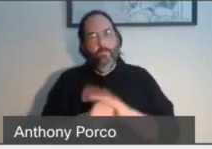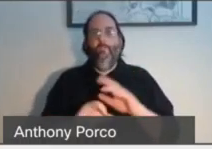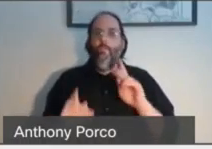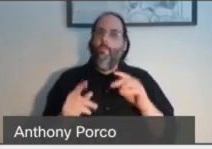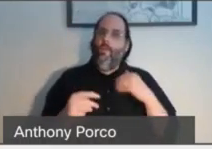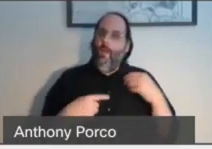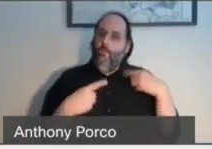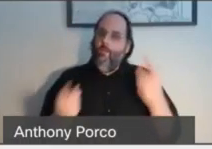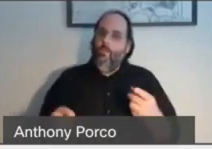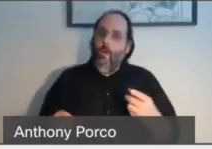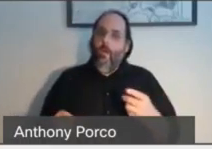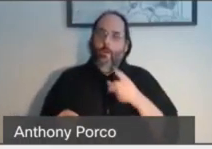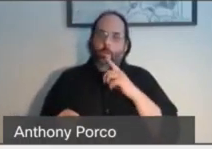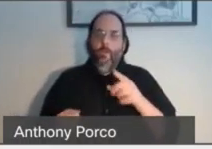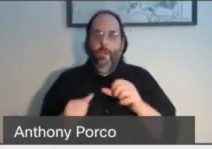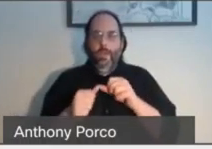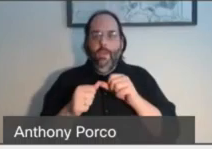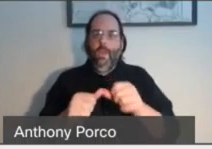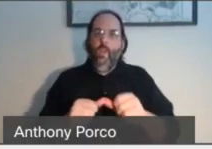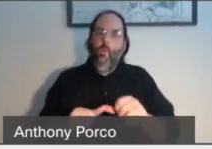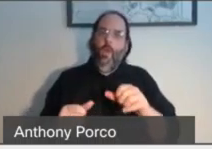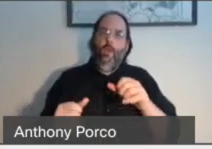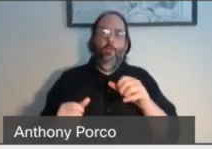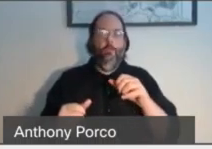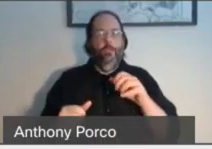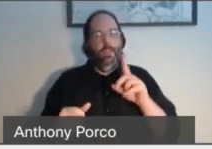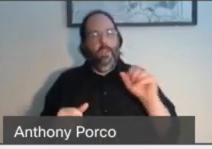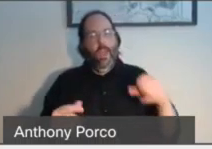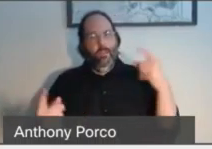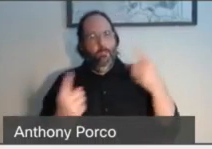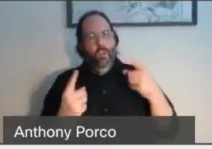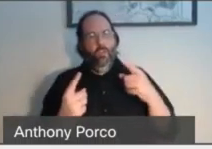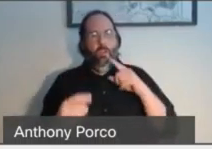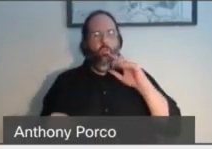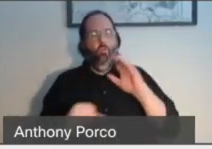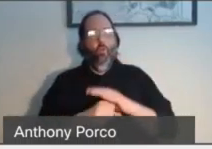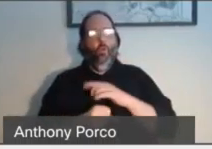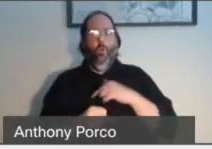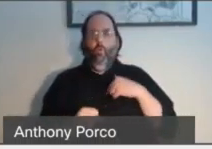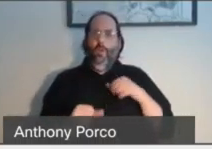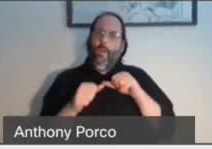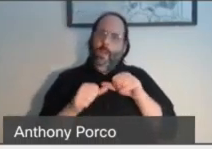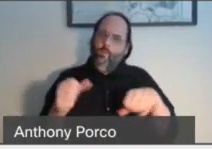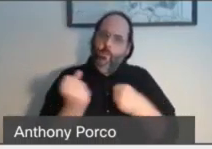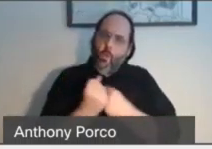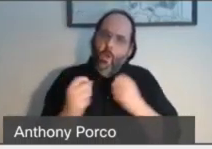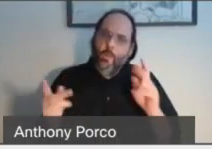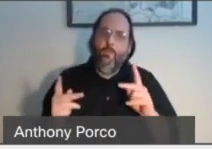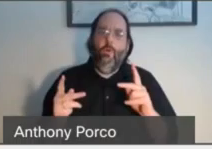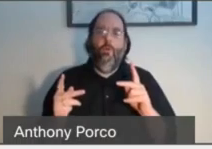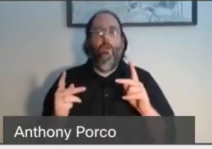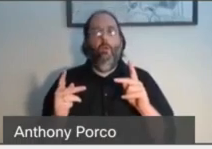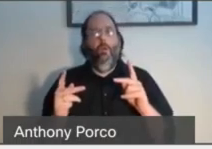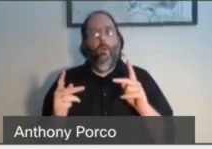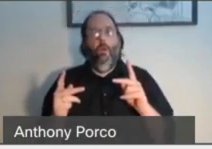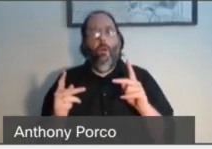had to really continuing the mission of DDS to ensure that we continue to support people,